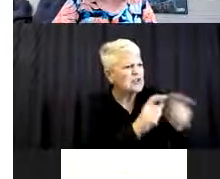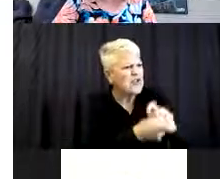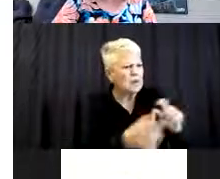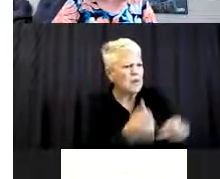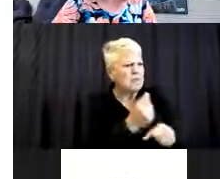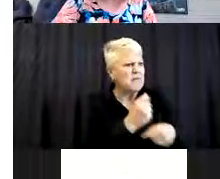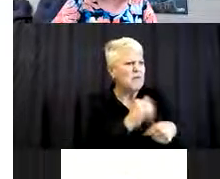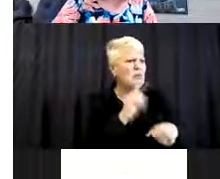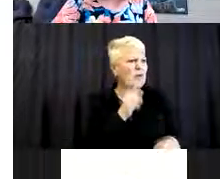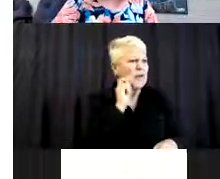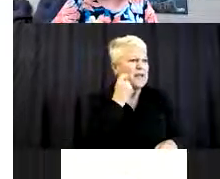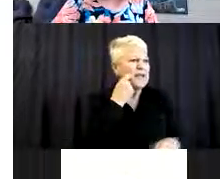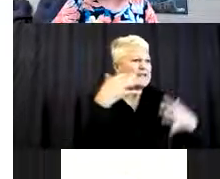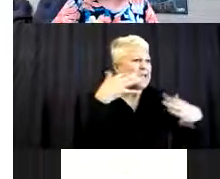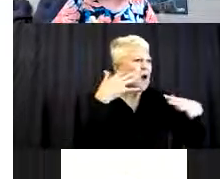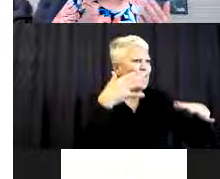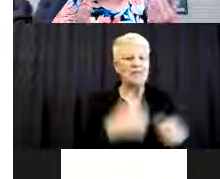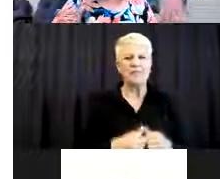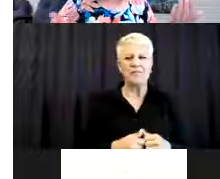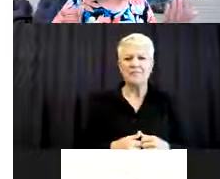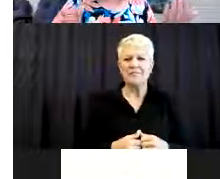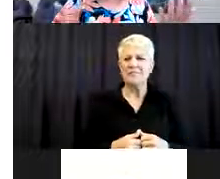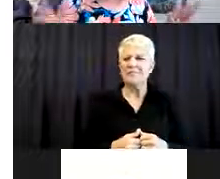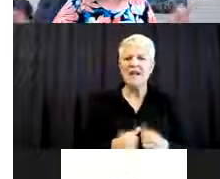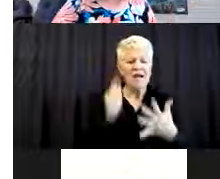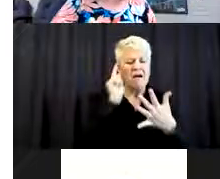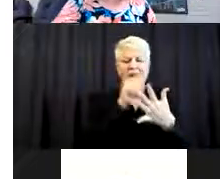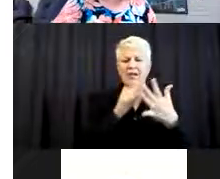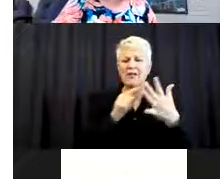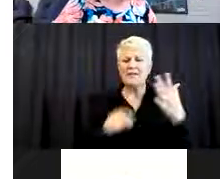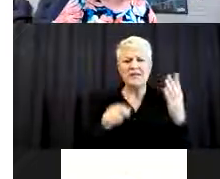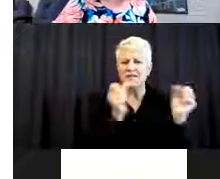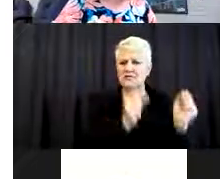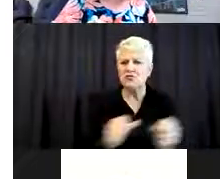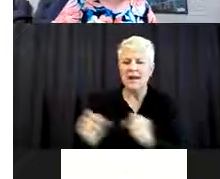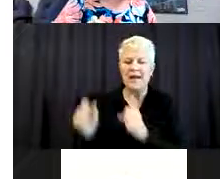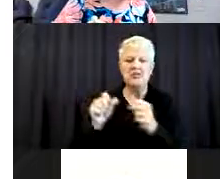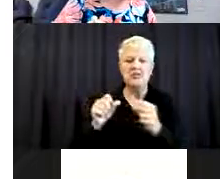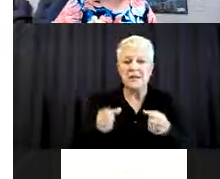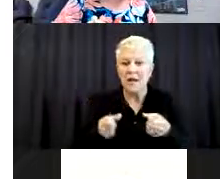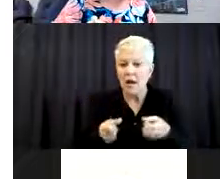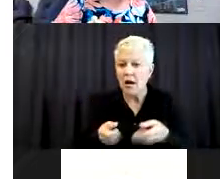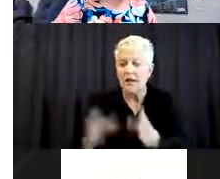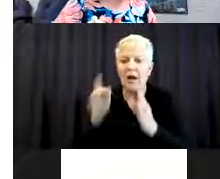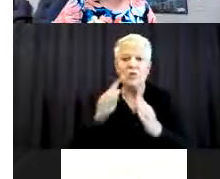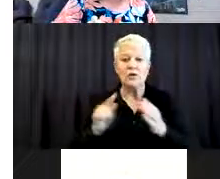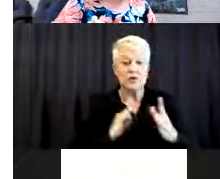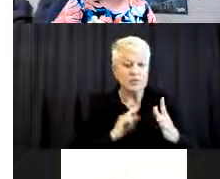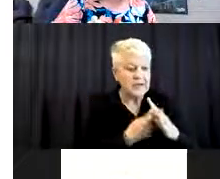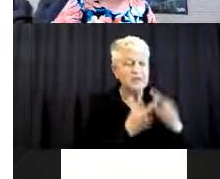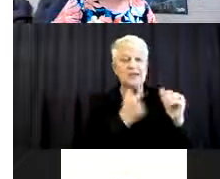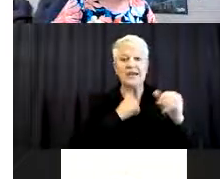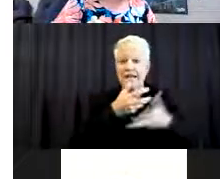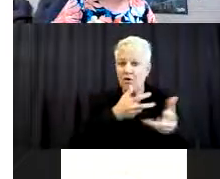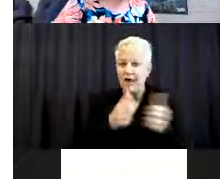this really neat sound? So all these strategies encourage her to initiate, reach for, and interact with objects and help